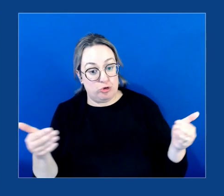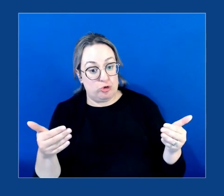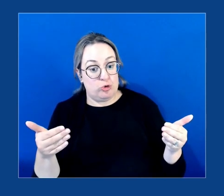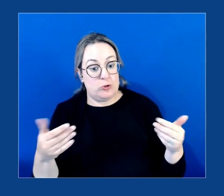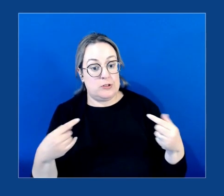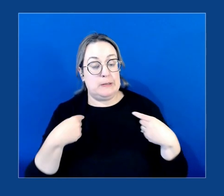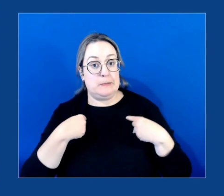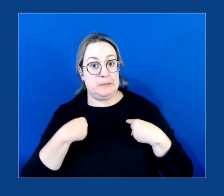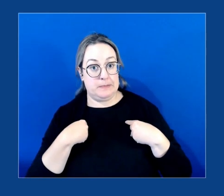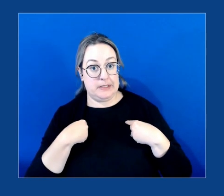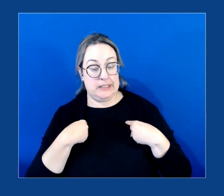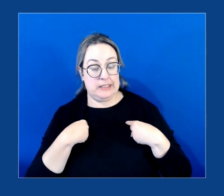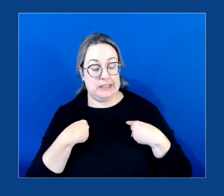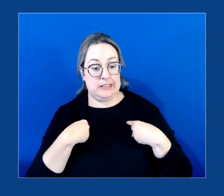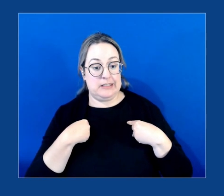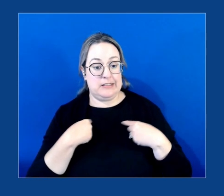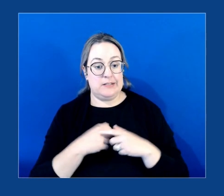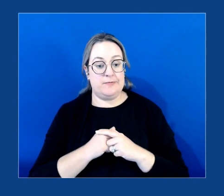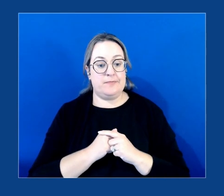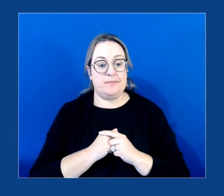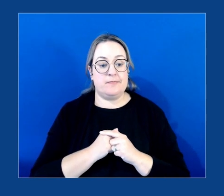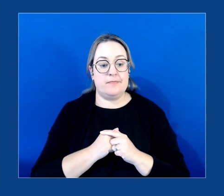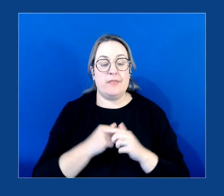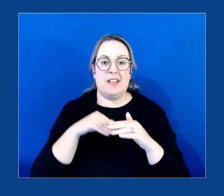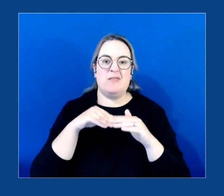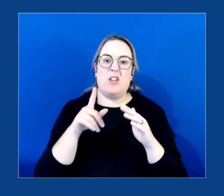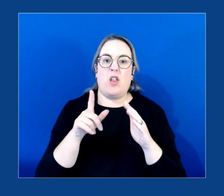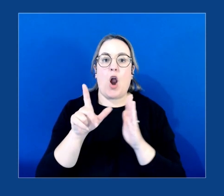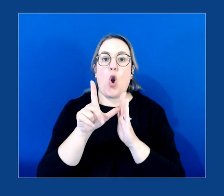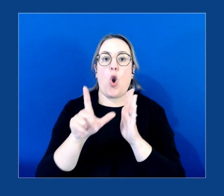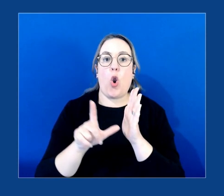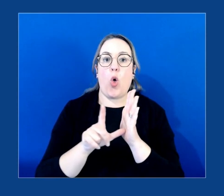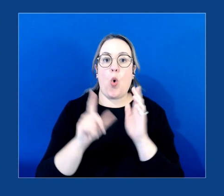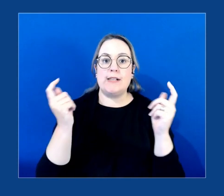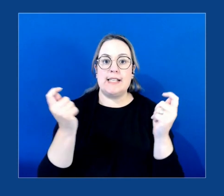And Muragolo is, yeah, law,